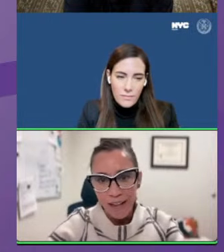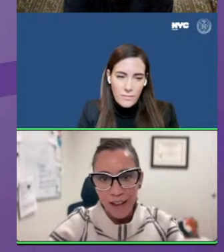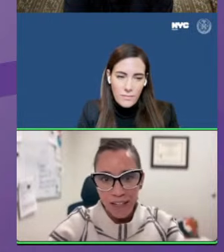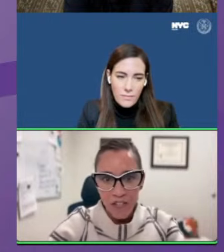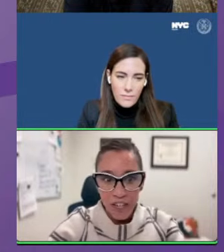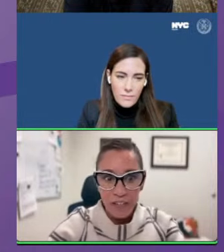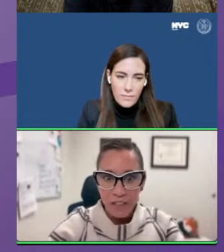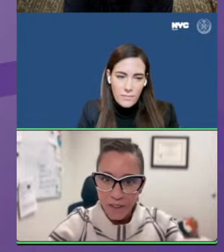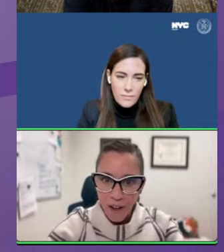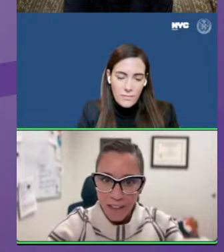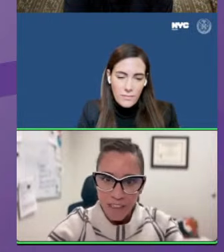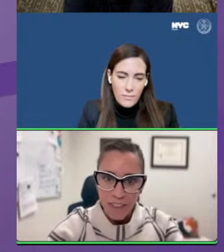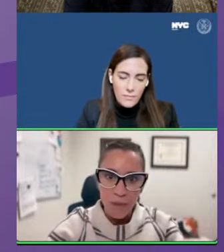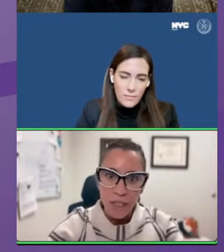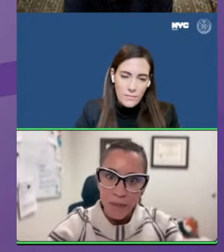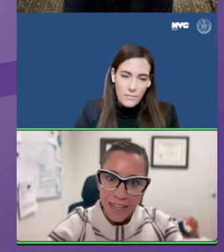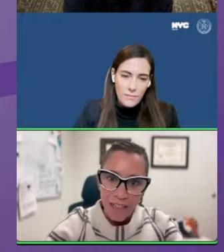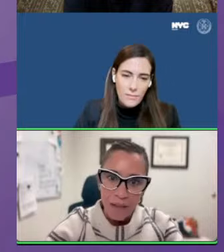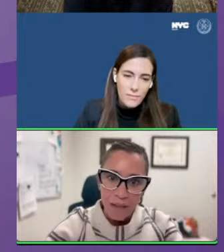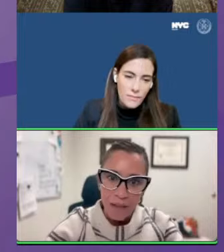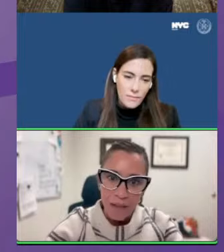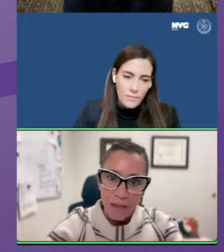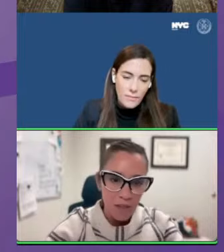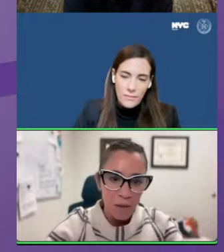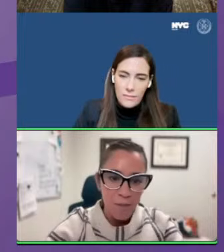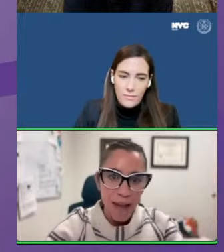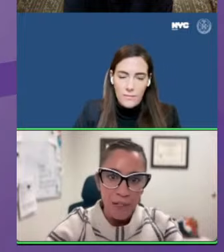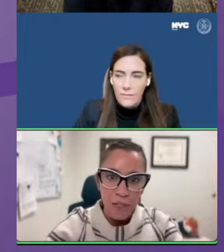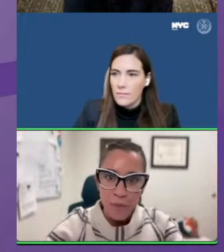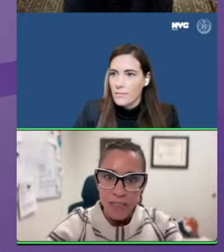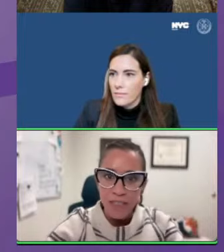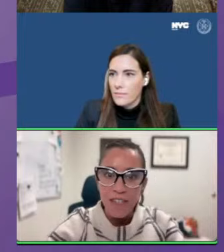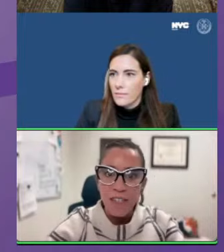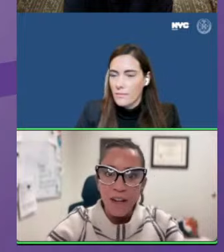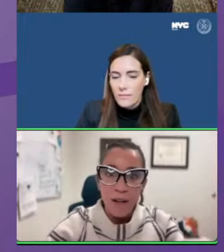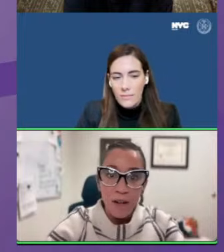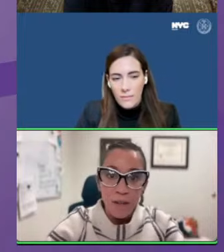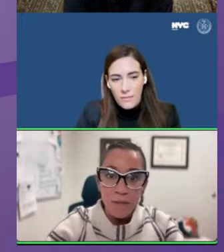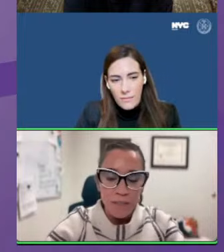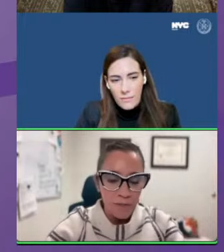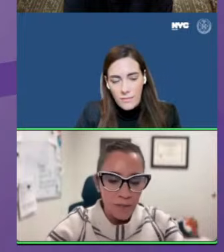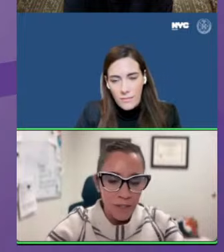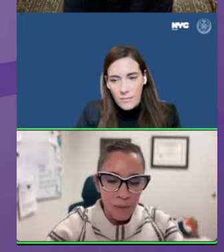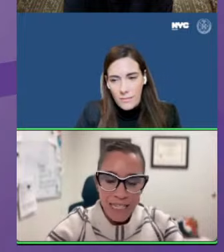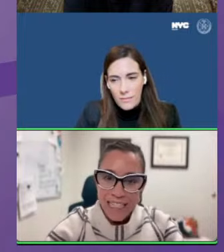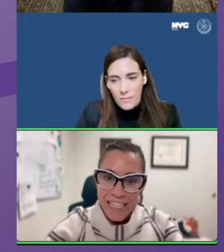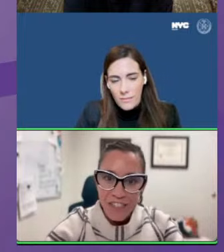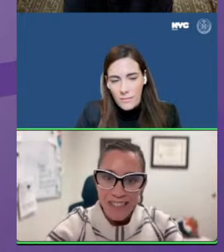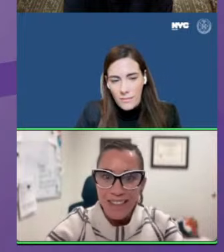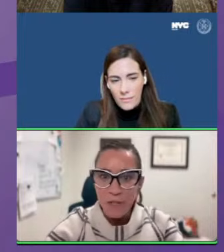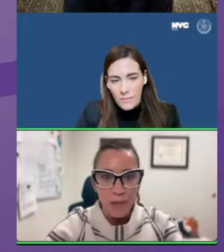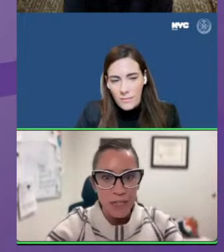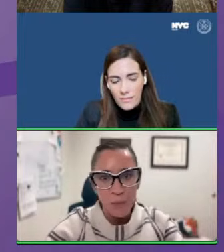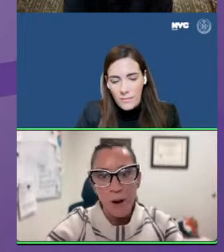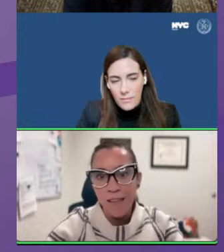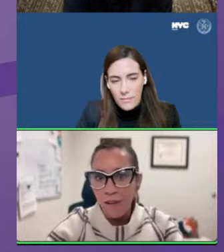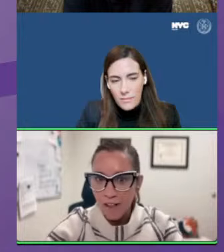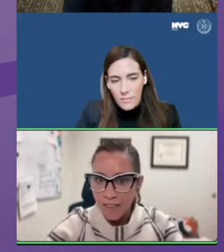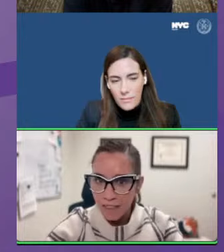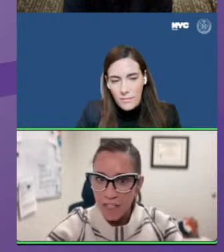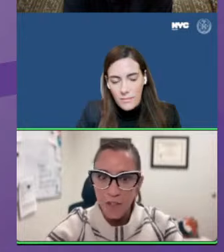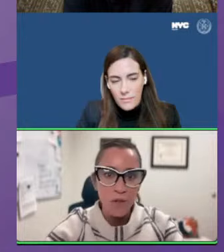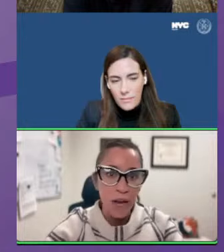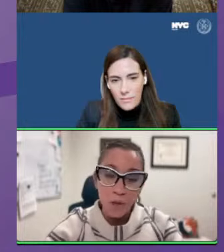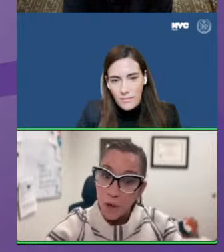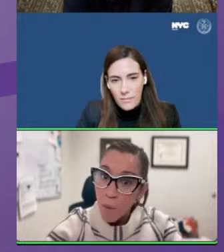and shared their knowledge. And we created publications on management of different presentations like shortness of breath,